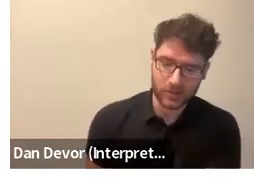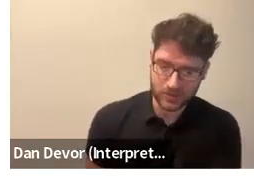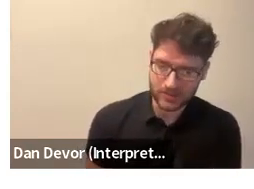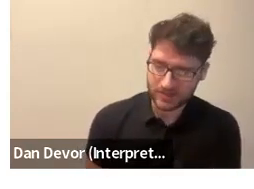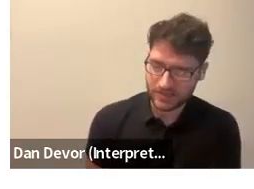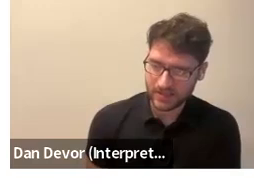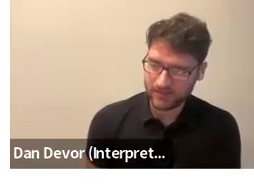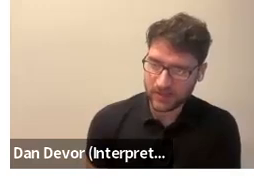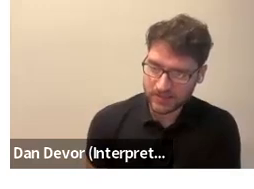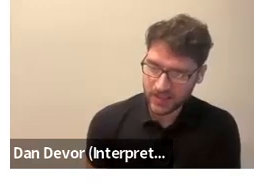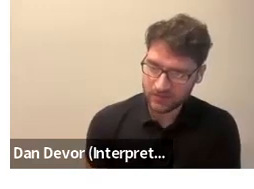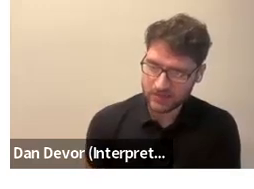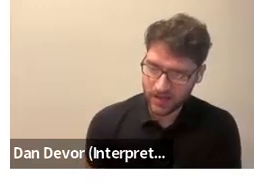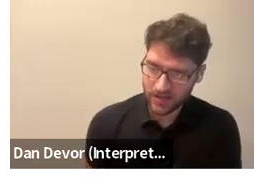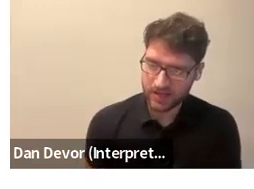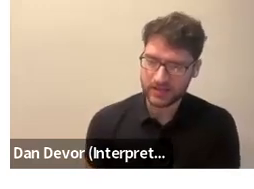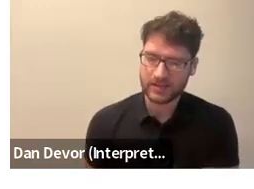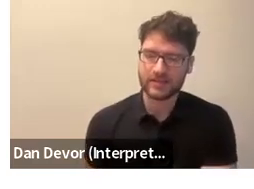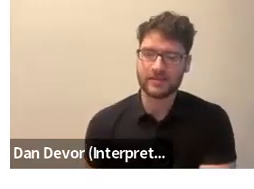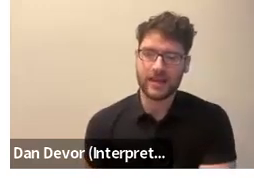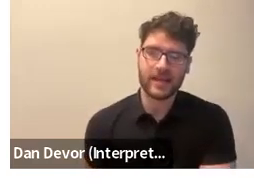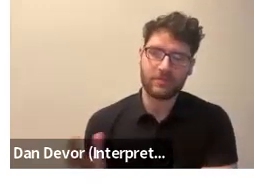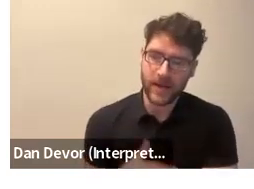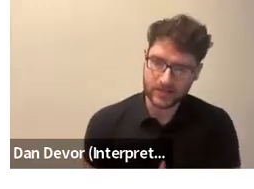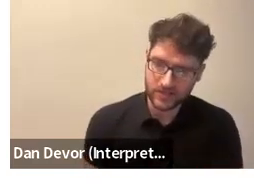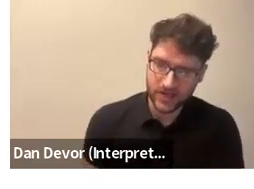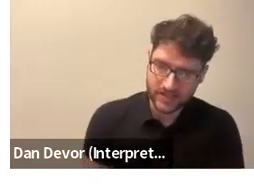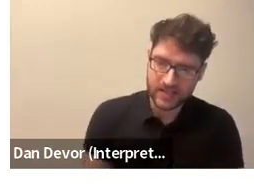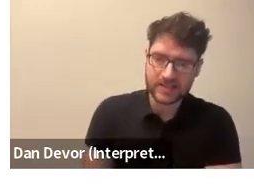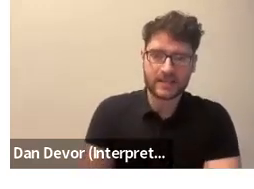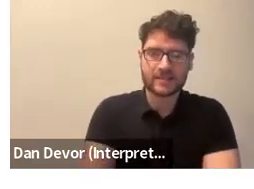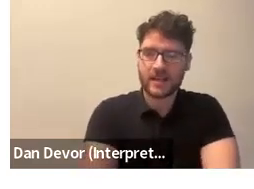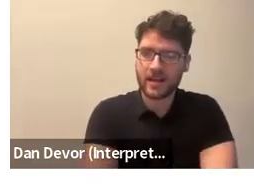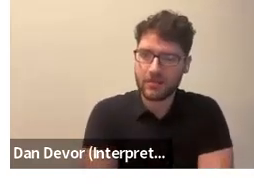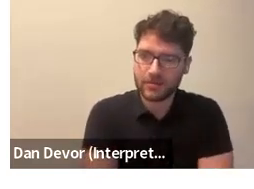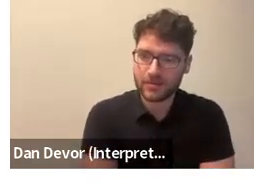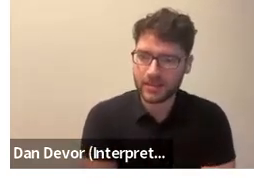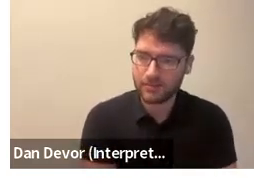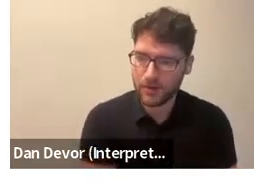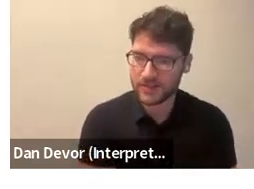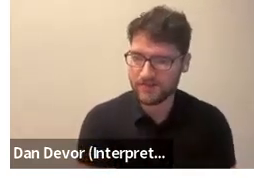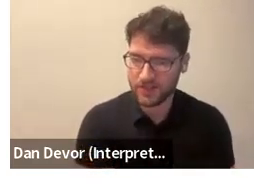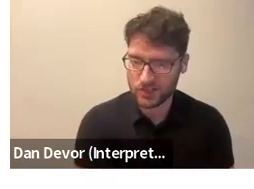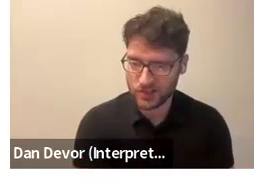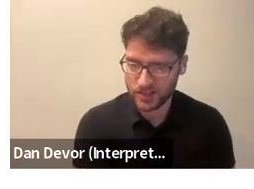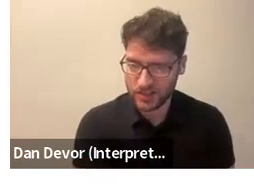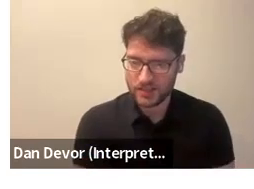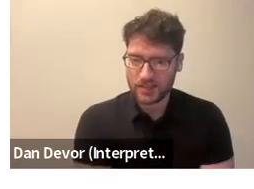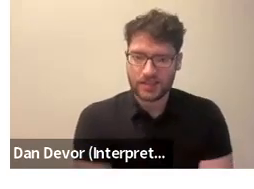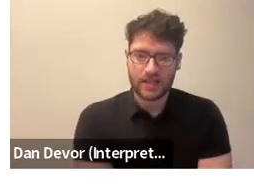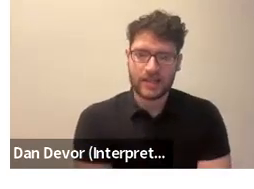and learned French Sign Language there, they came back to the United States and set up Martha's